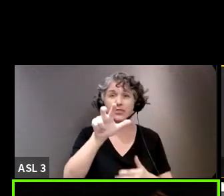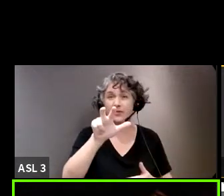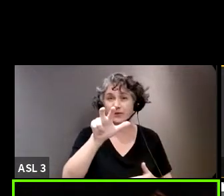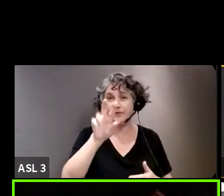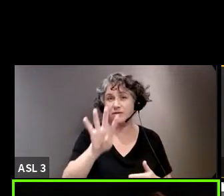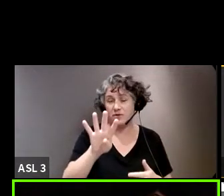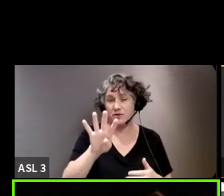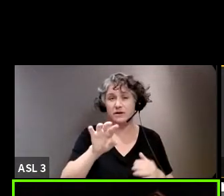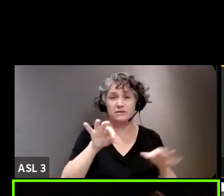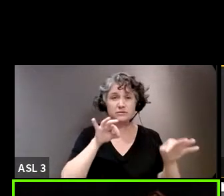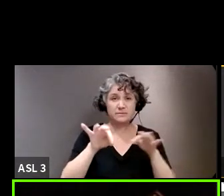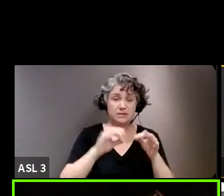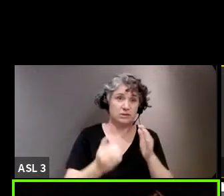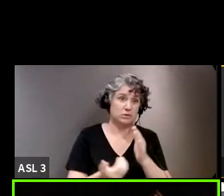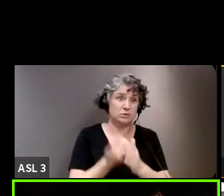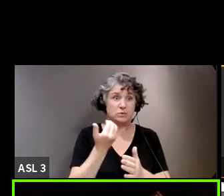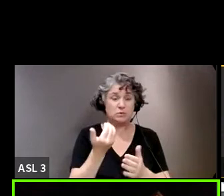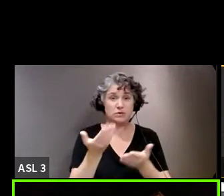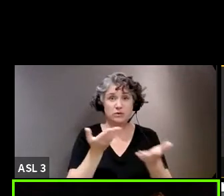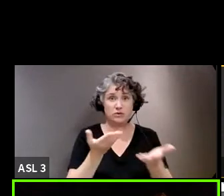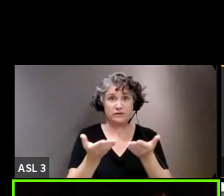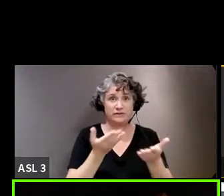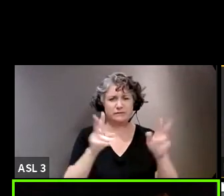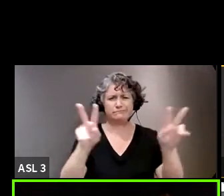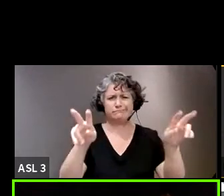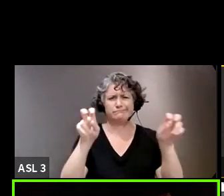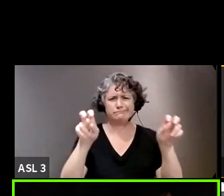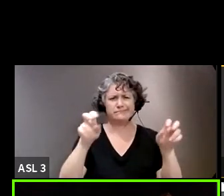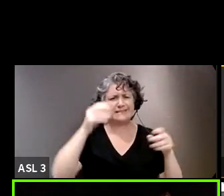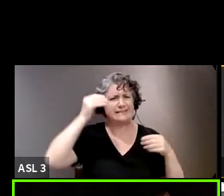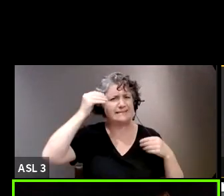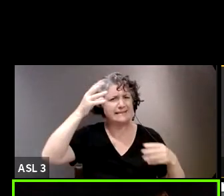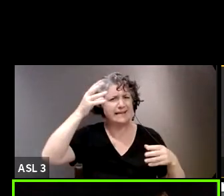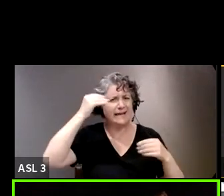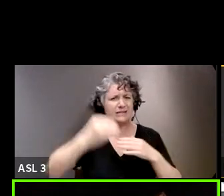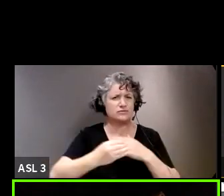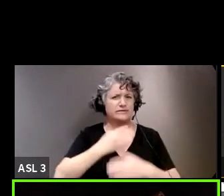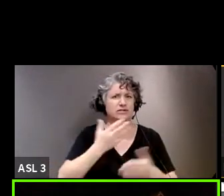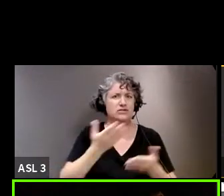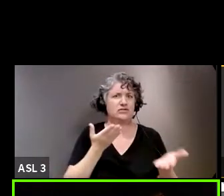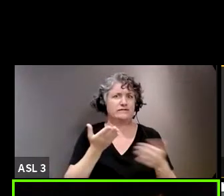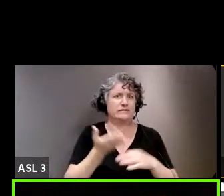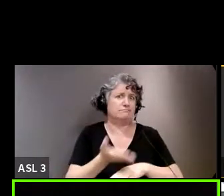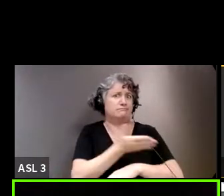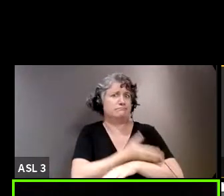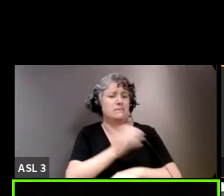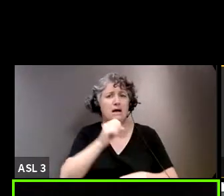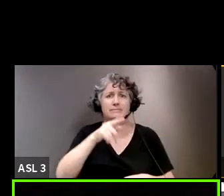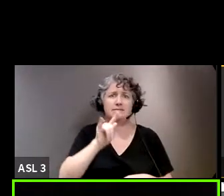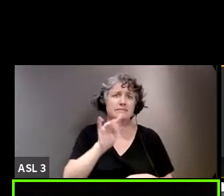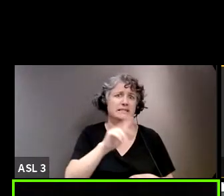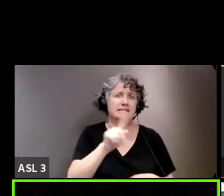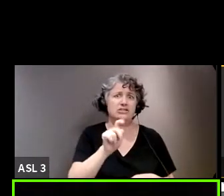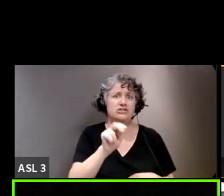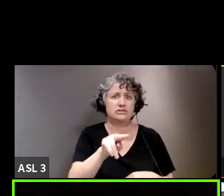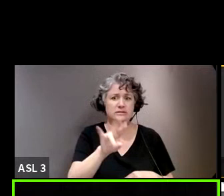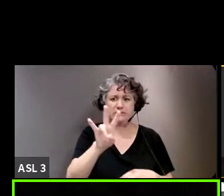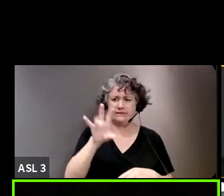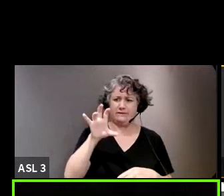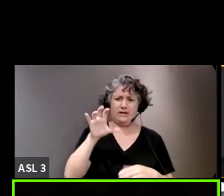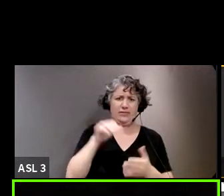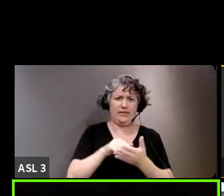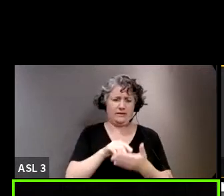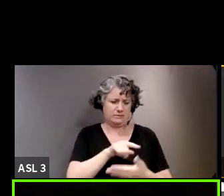description of a new service entitled data driven service optimization that will cost 700 000 to